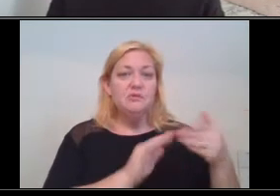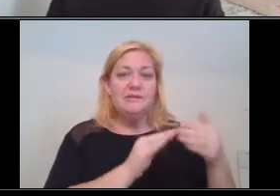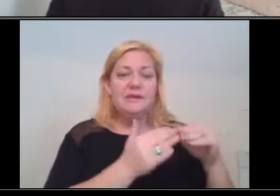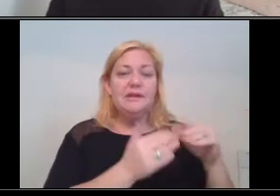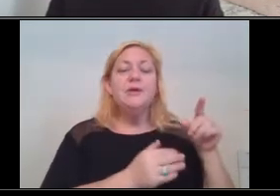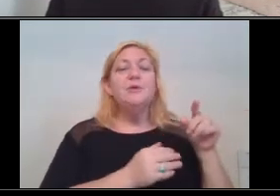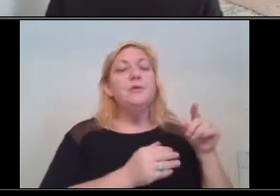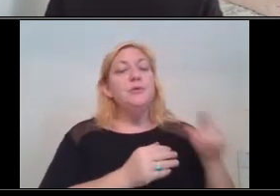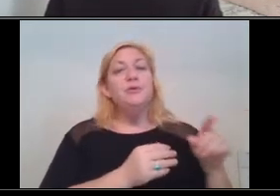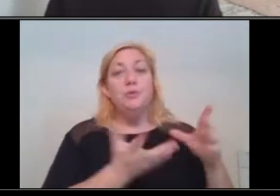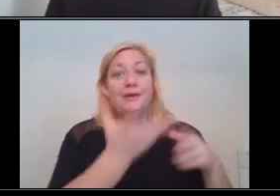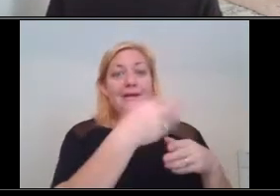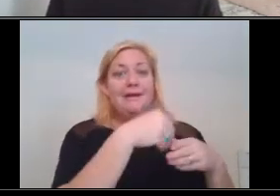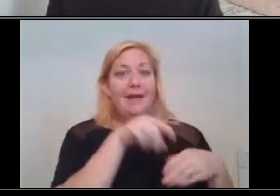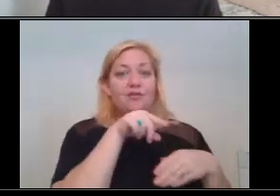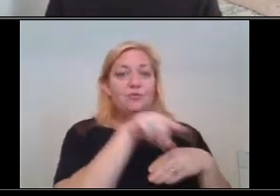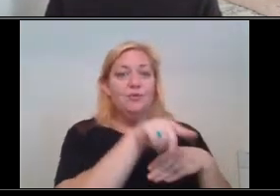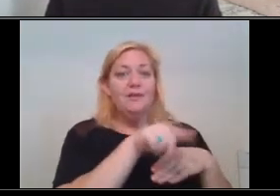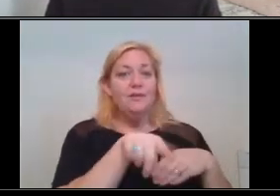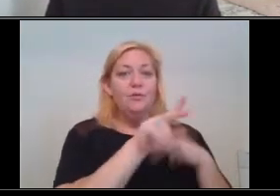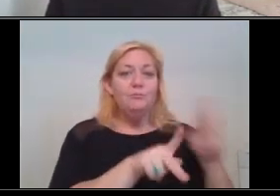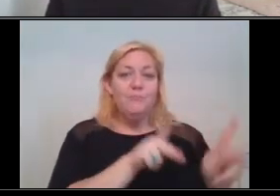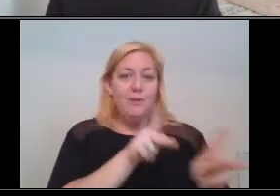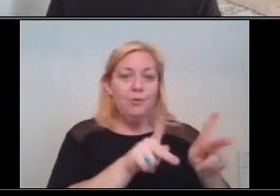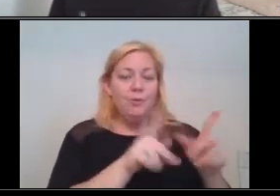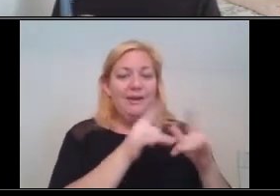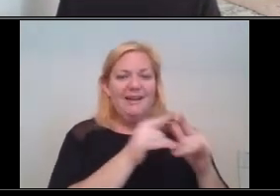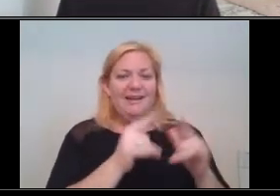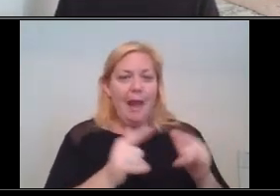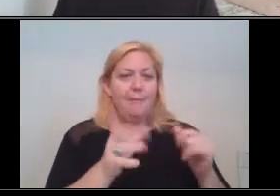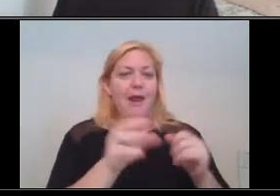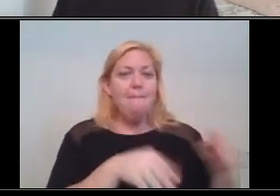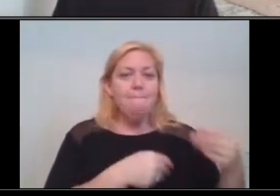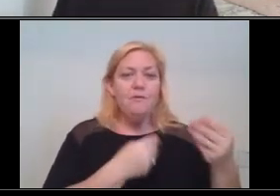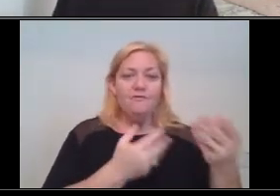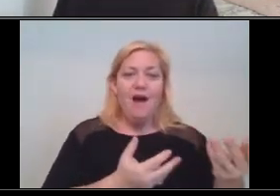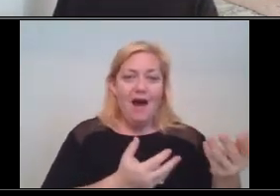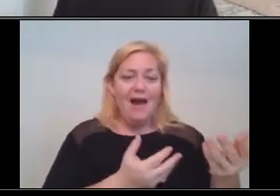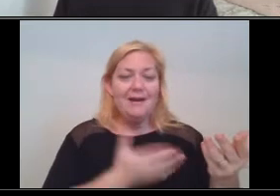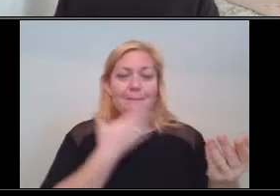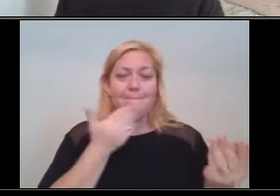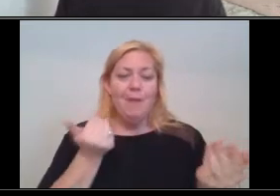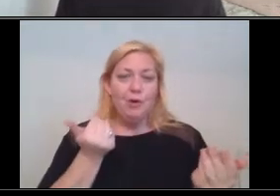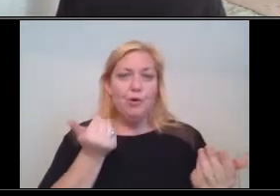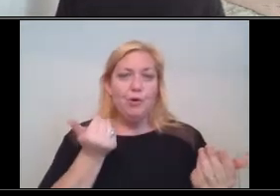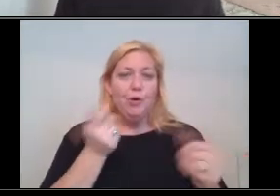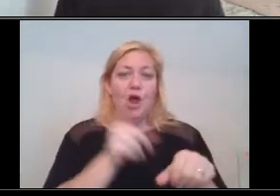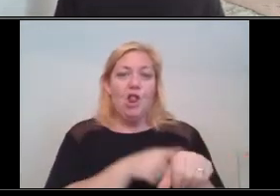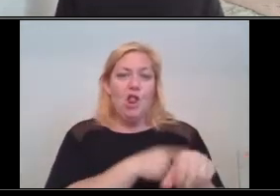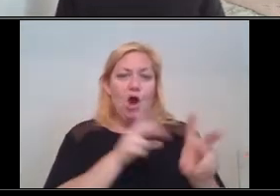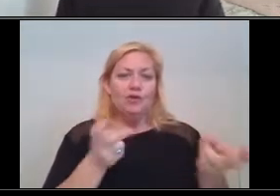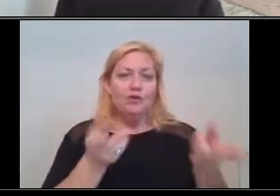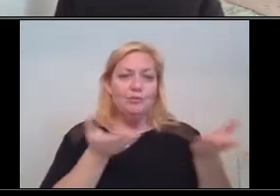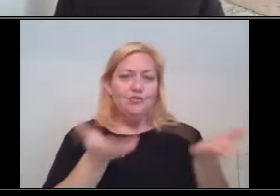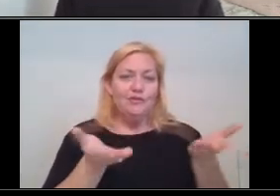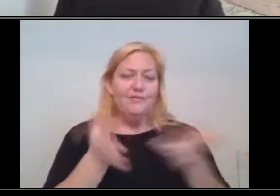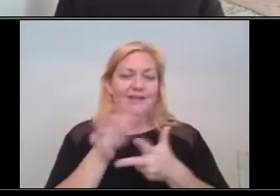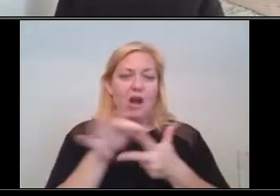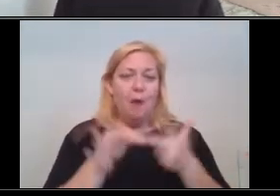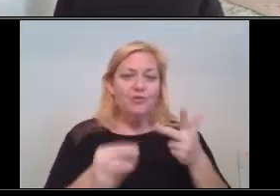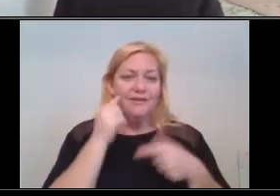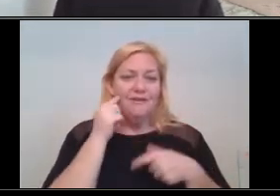to engage with the continuums of care and provide better long-term service and options